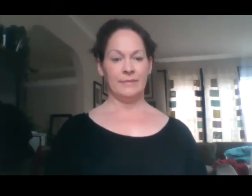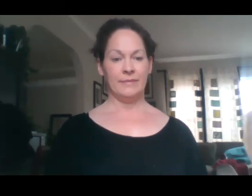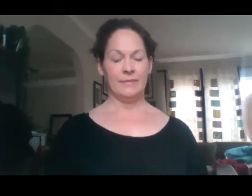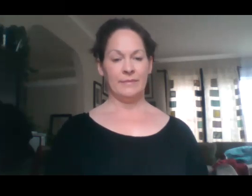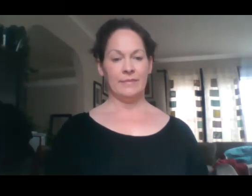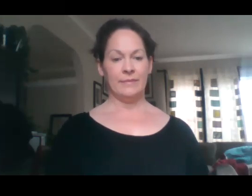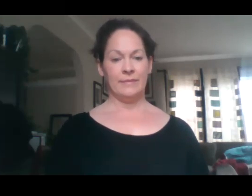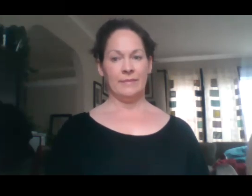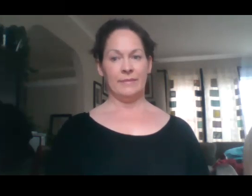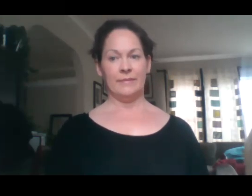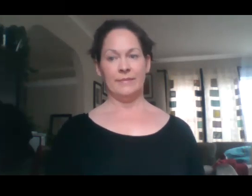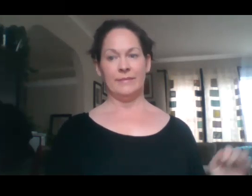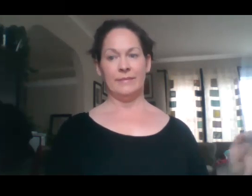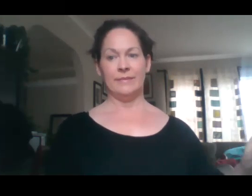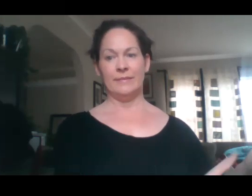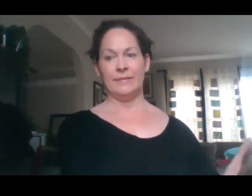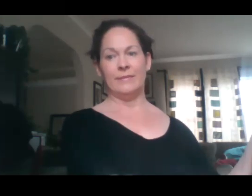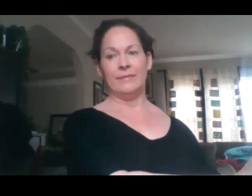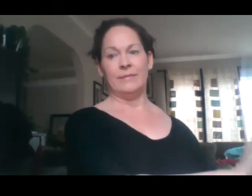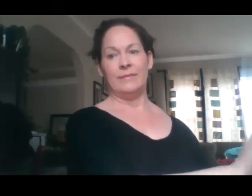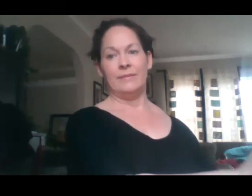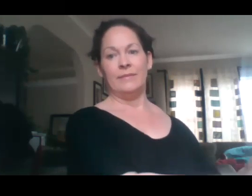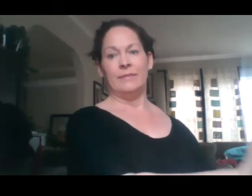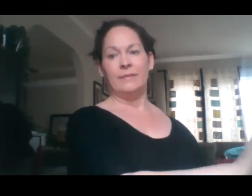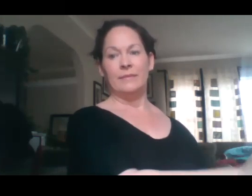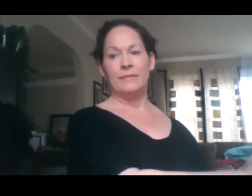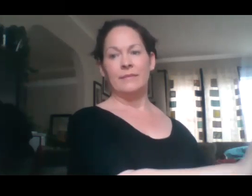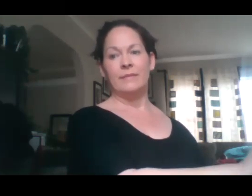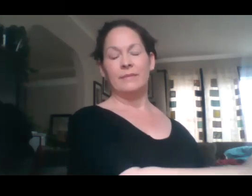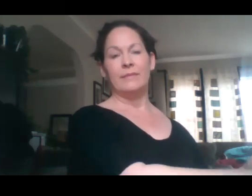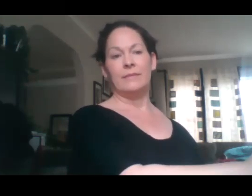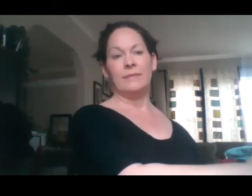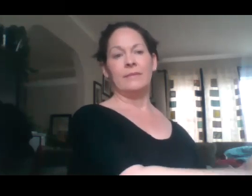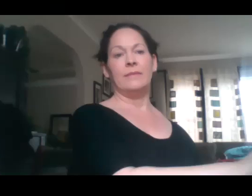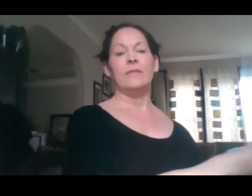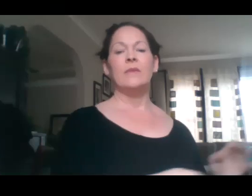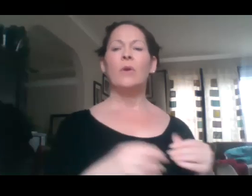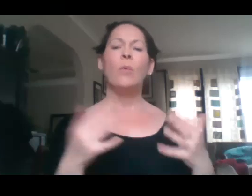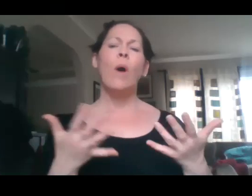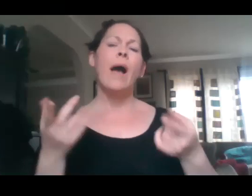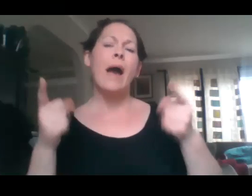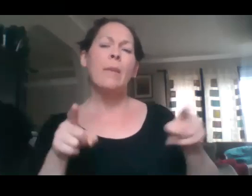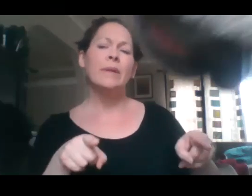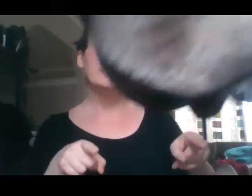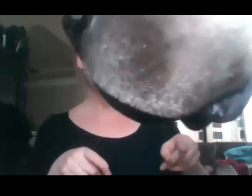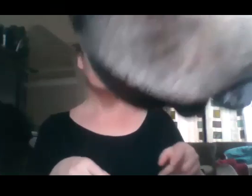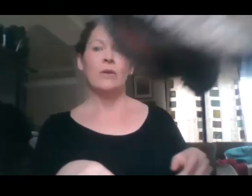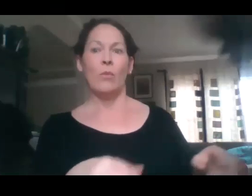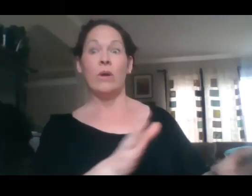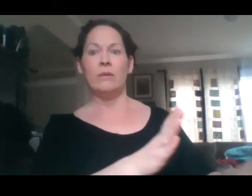And so we're going to want to talk about what happens with